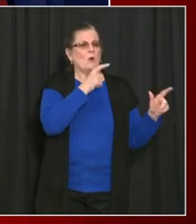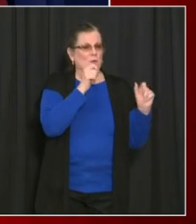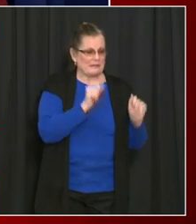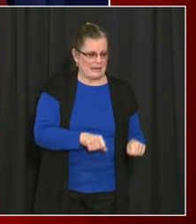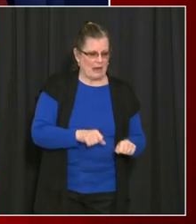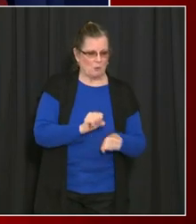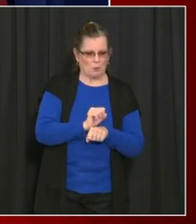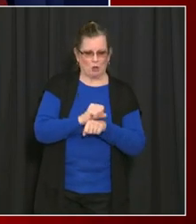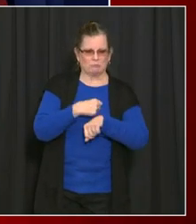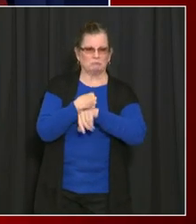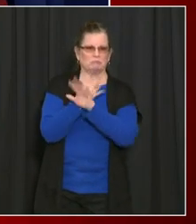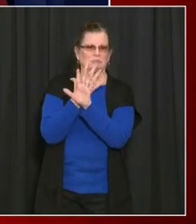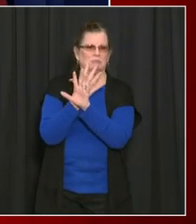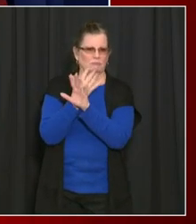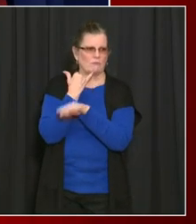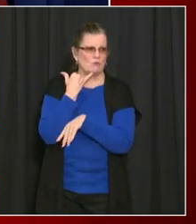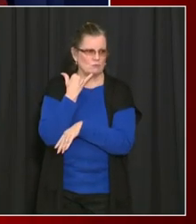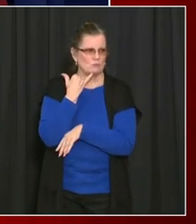telework.